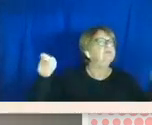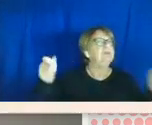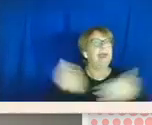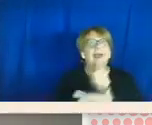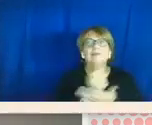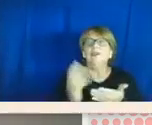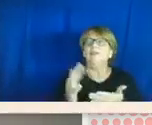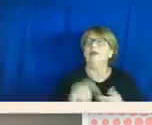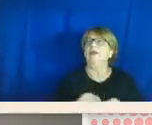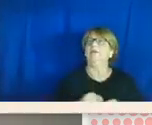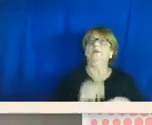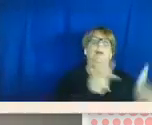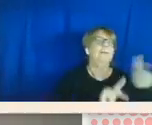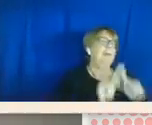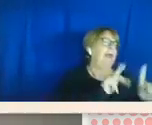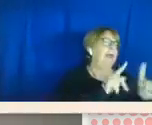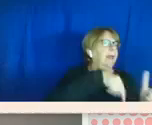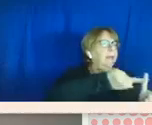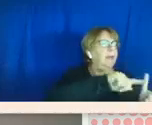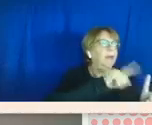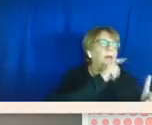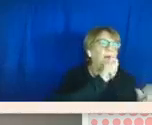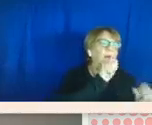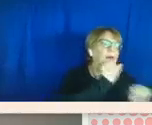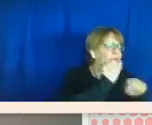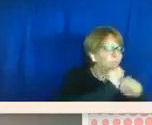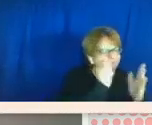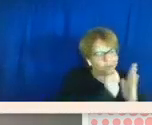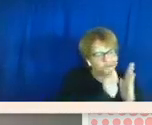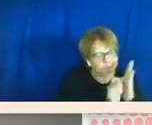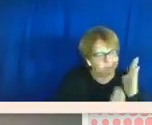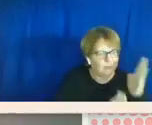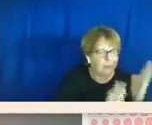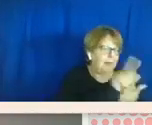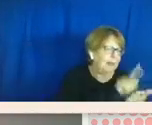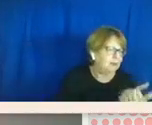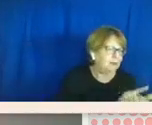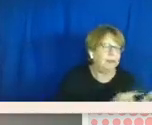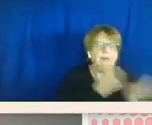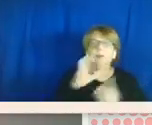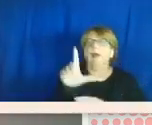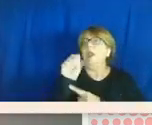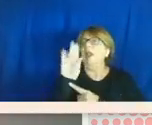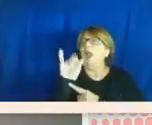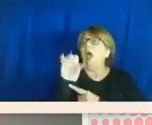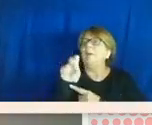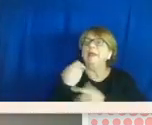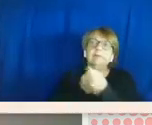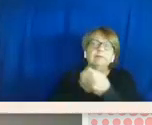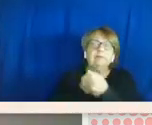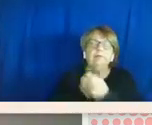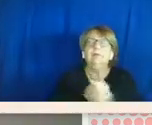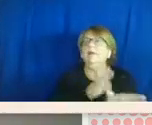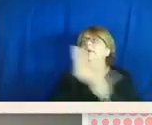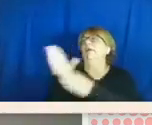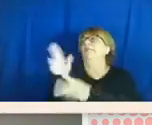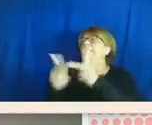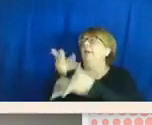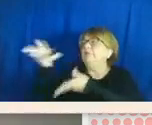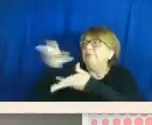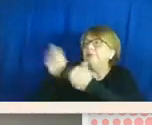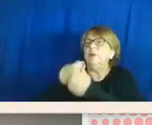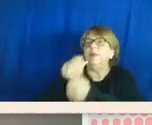who worked on drafting legislation. We had lobbyists. We had folks dealing with the media. We had folks dealing